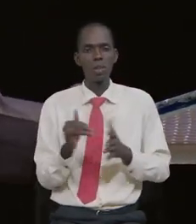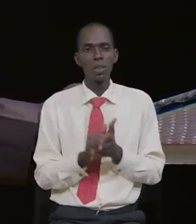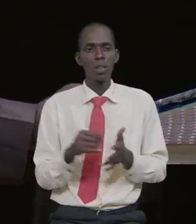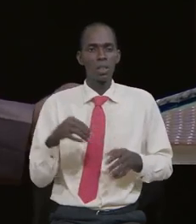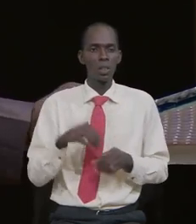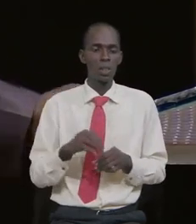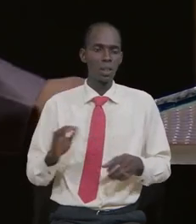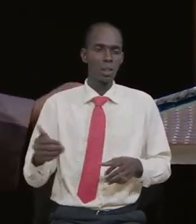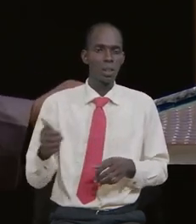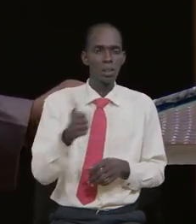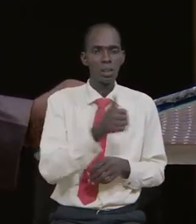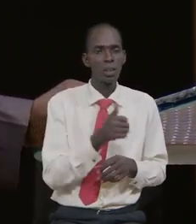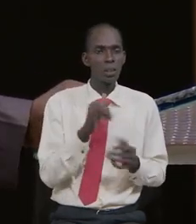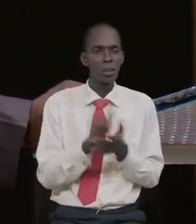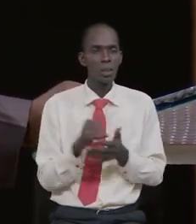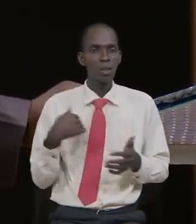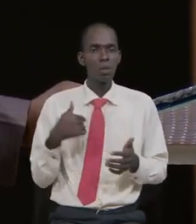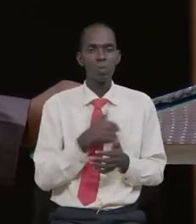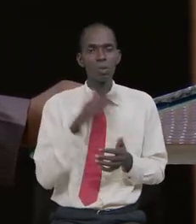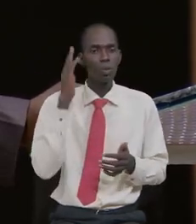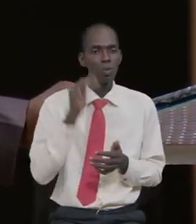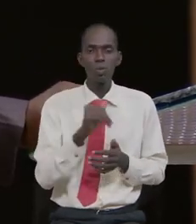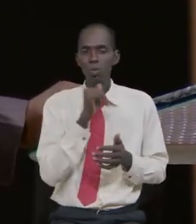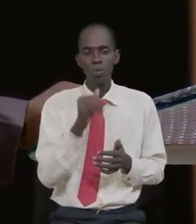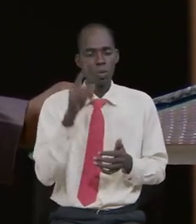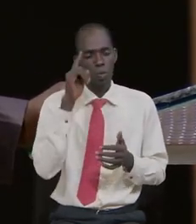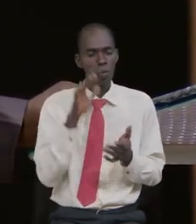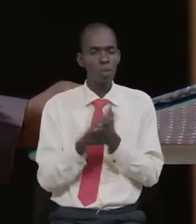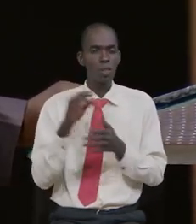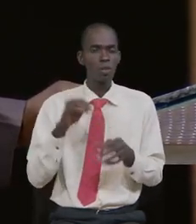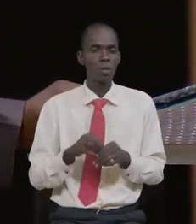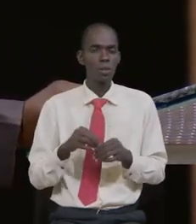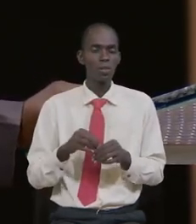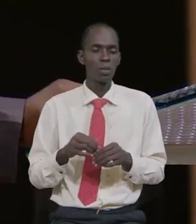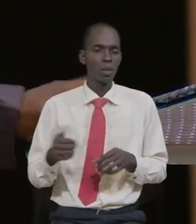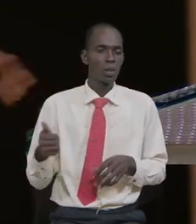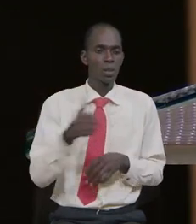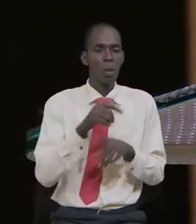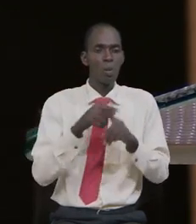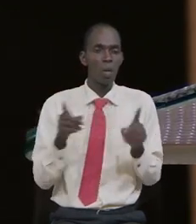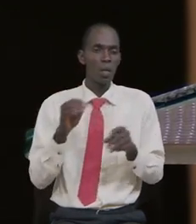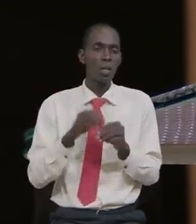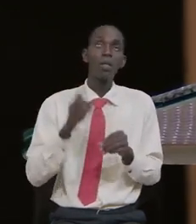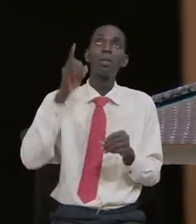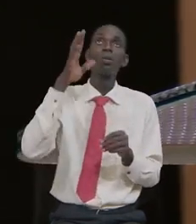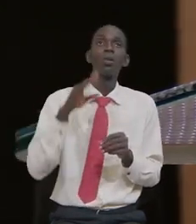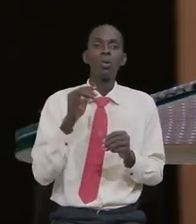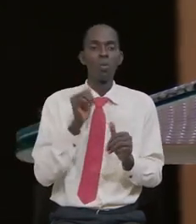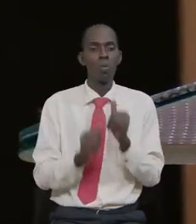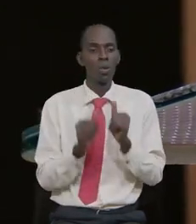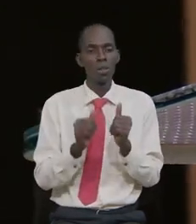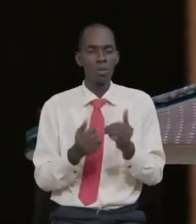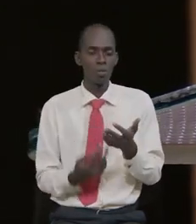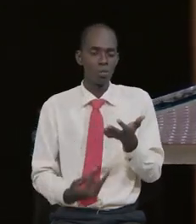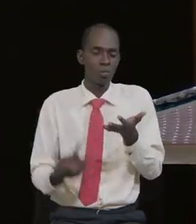in ourselves, but in God which raises the dead. Look at verse 10. In